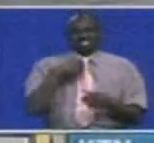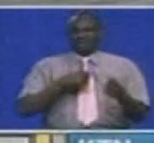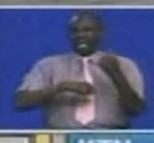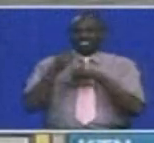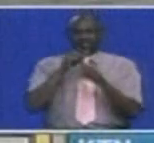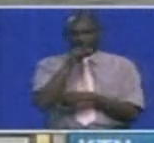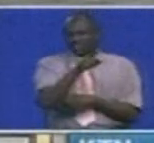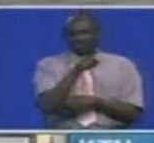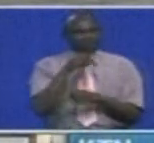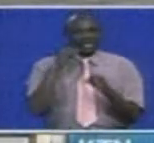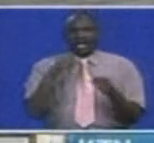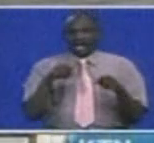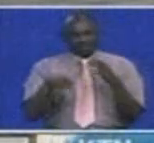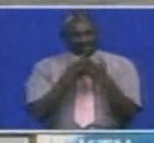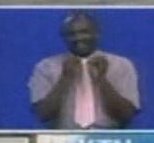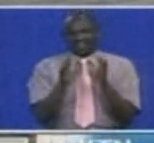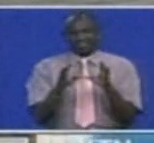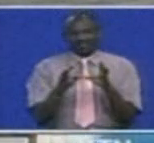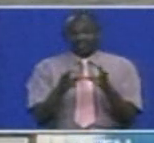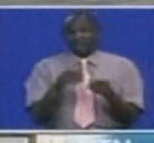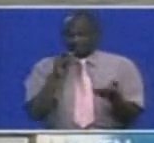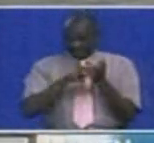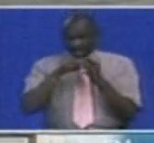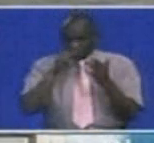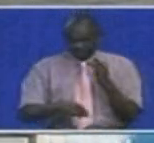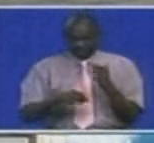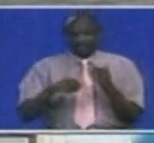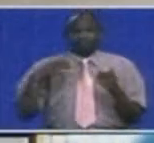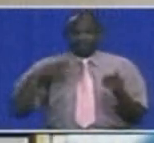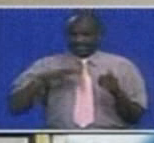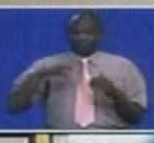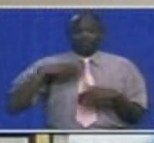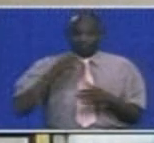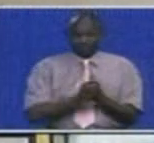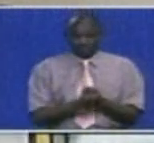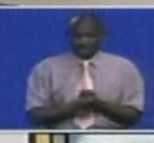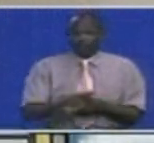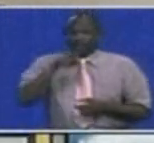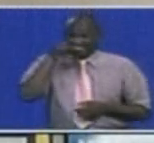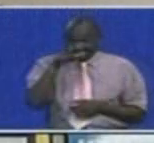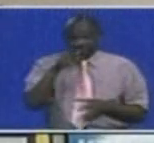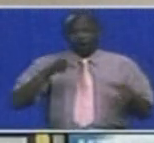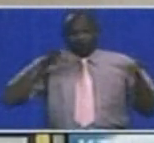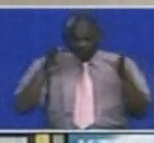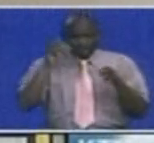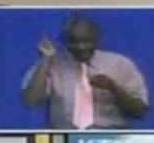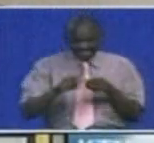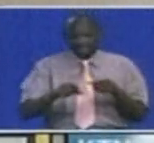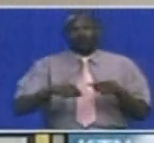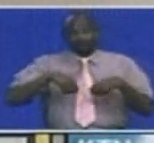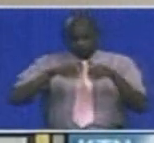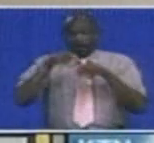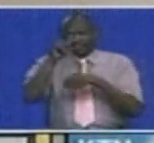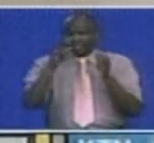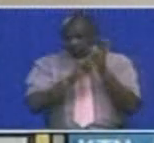unconstitutionally. The news meant one thing to matatu operators. You are not obliged to comply with any